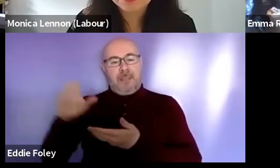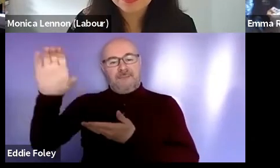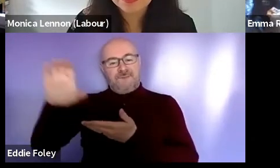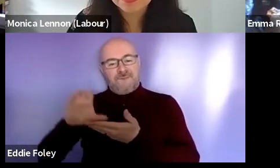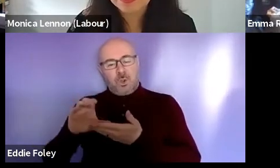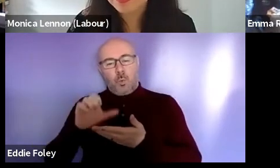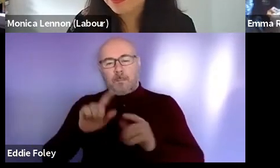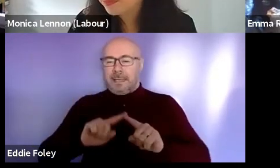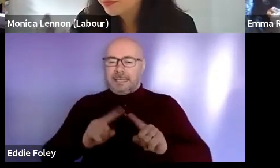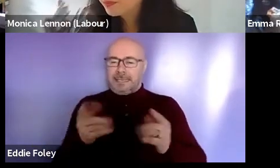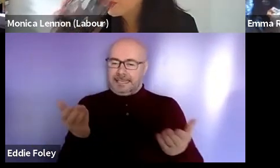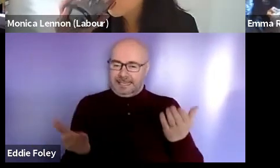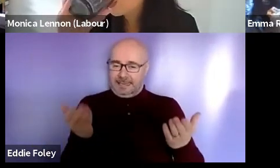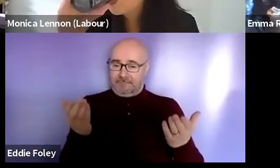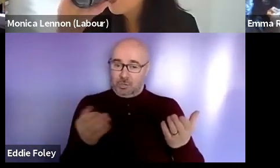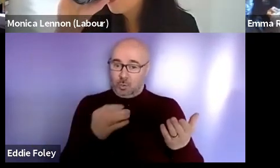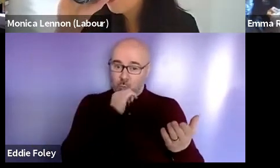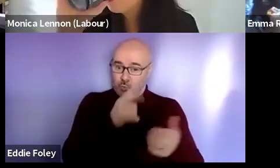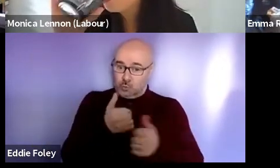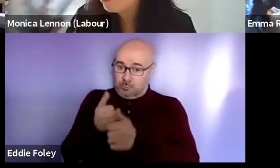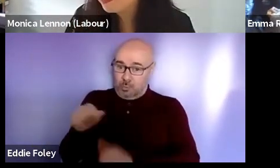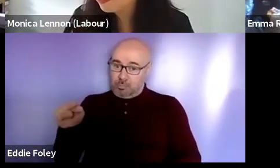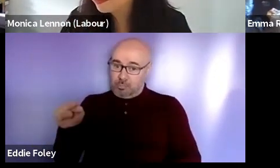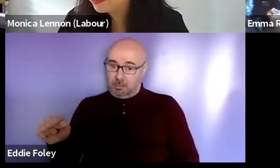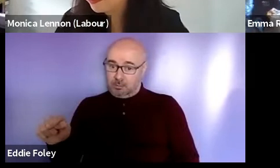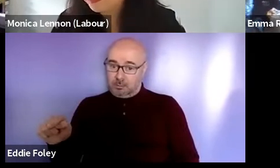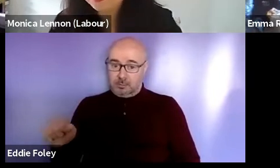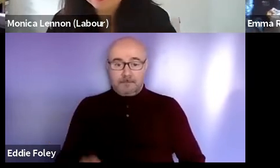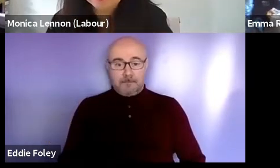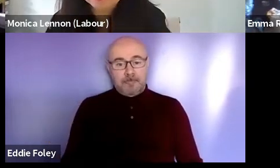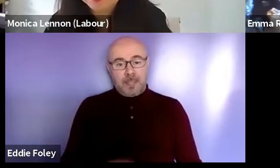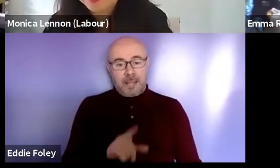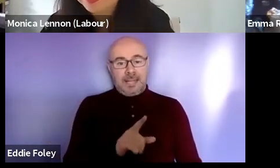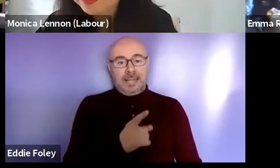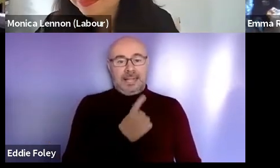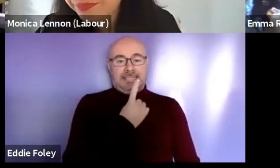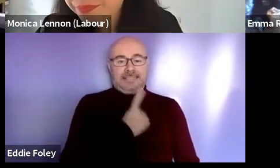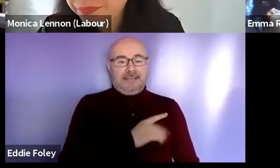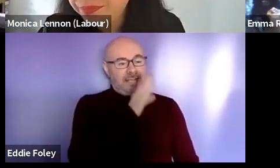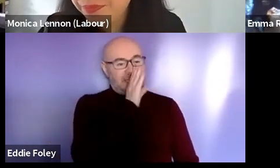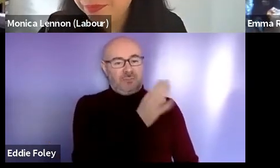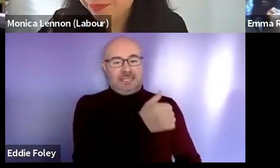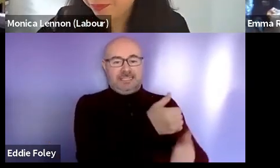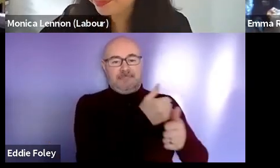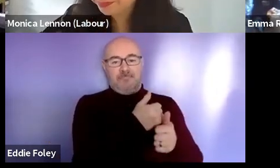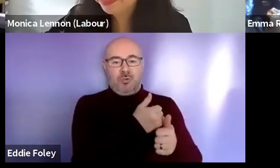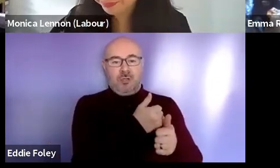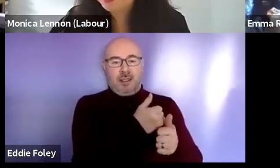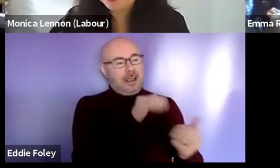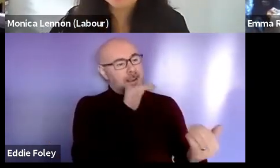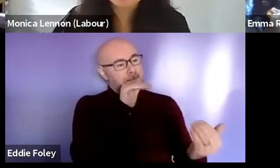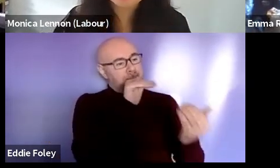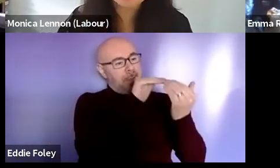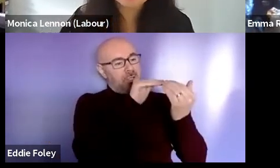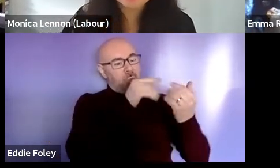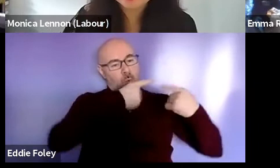you, are you for that? I mean, I think it's fair to say that self-directed support has not lived up to people's expectations. It was supposed to